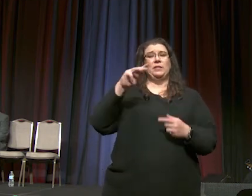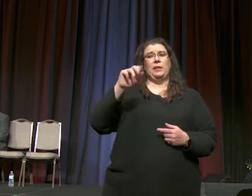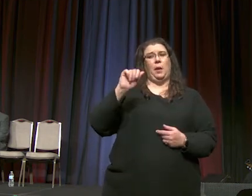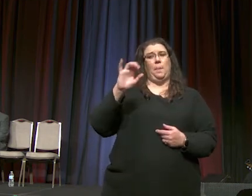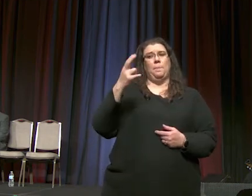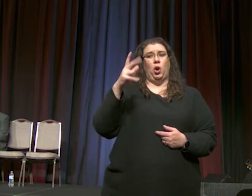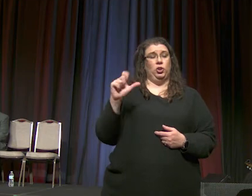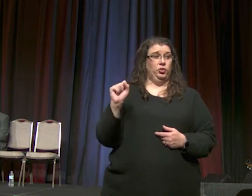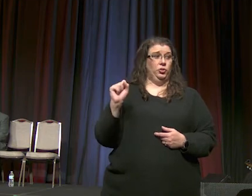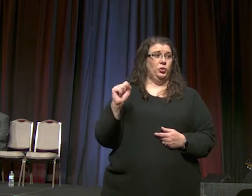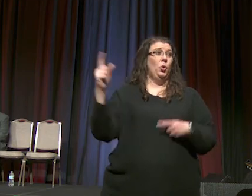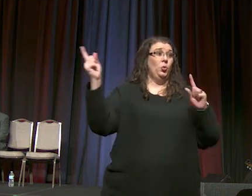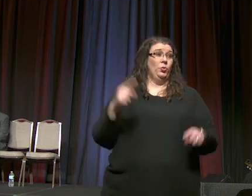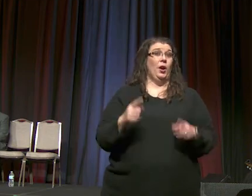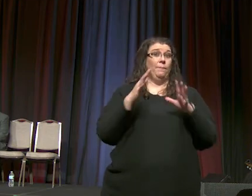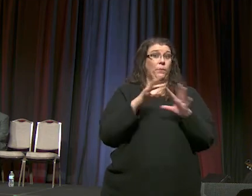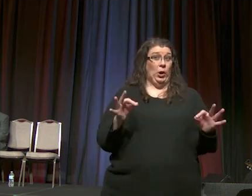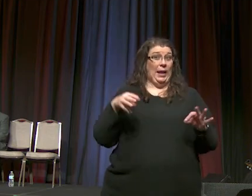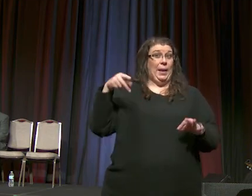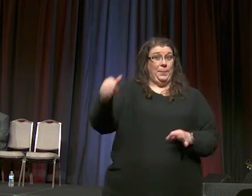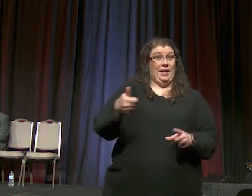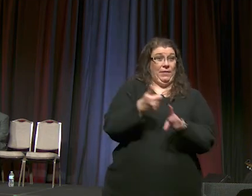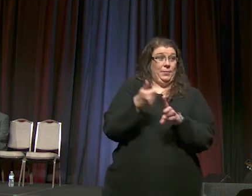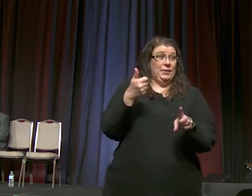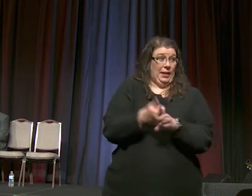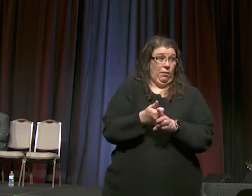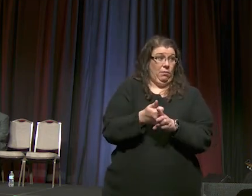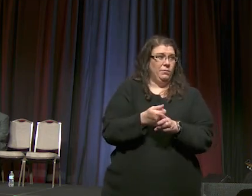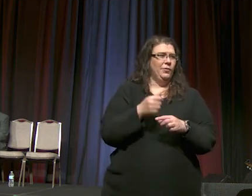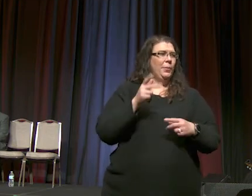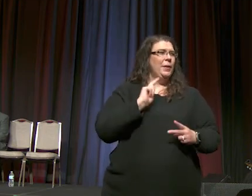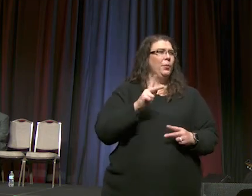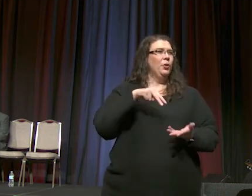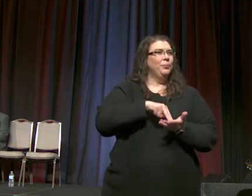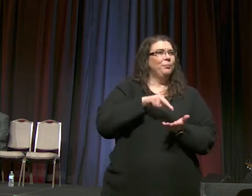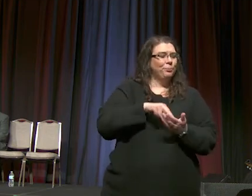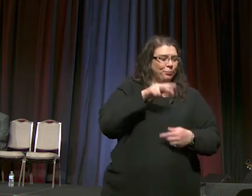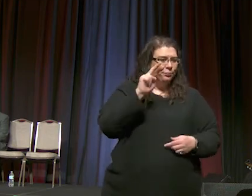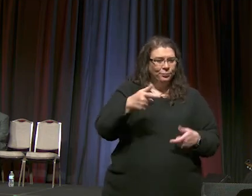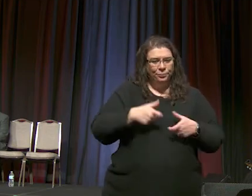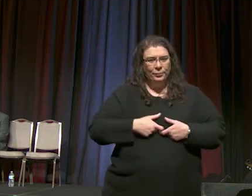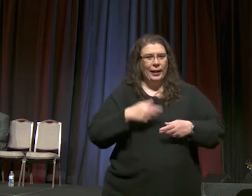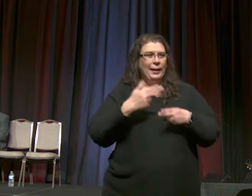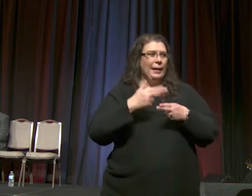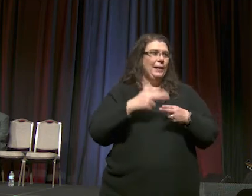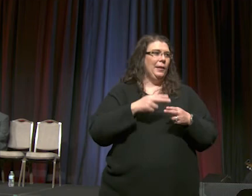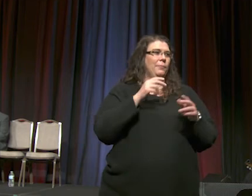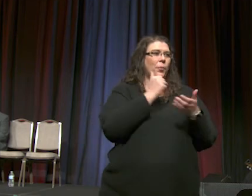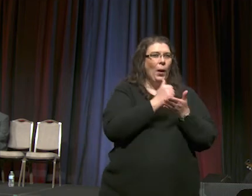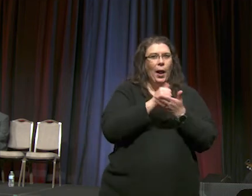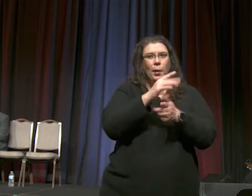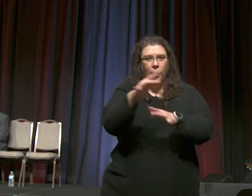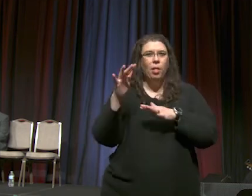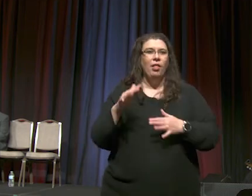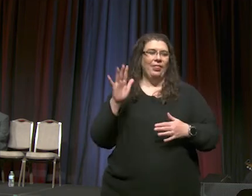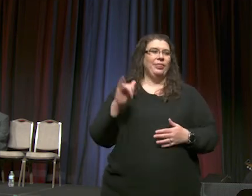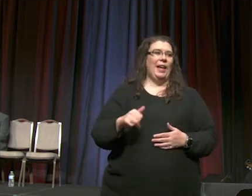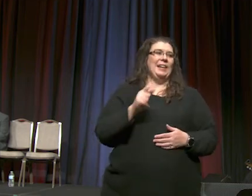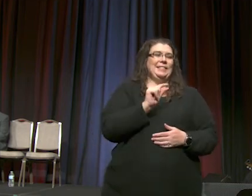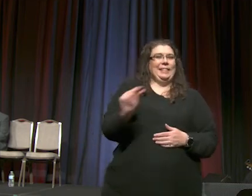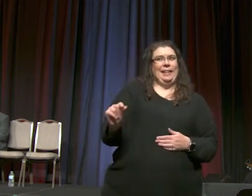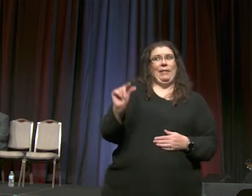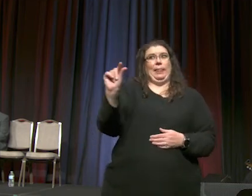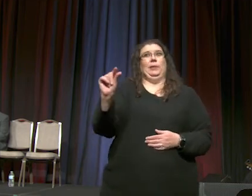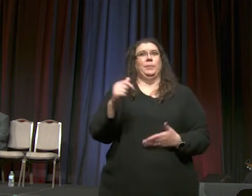their own cost. And so this is an opportunity to give back to them a little bit of money to help pay for the costs